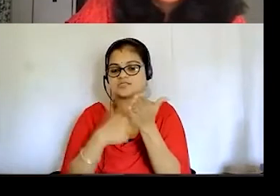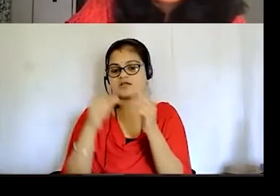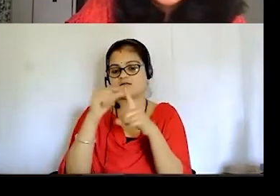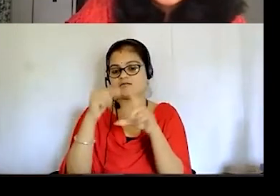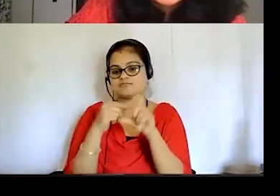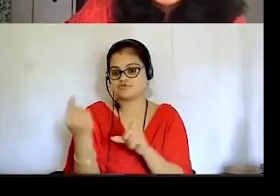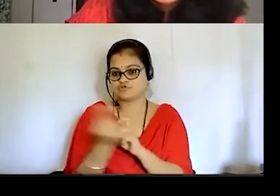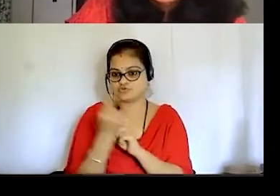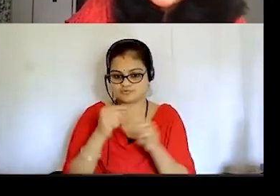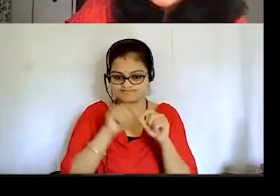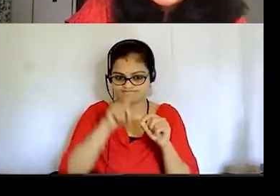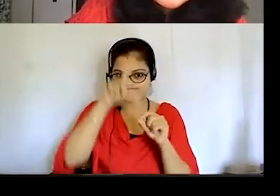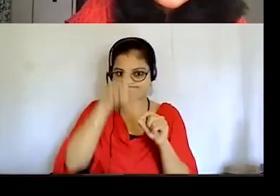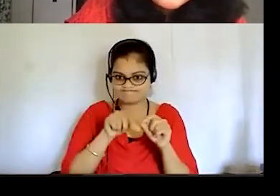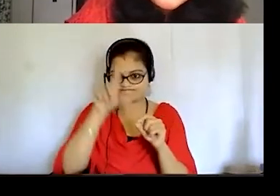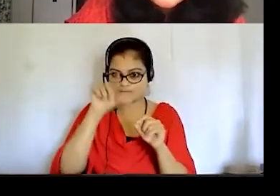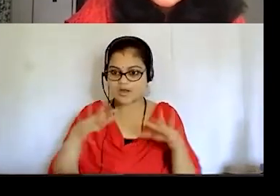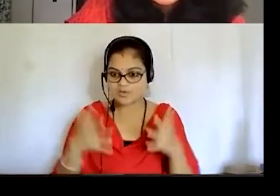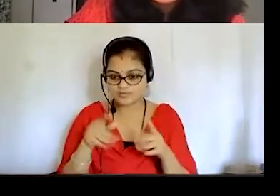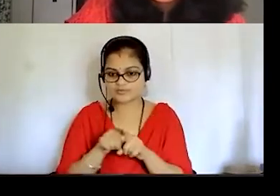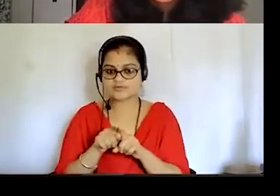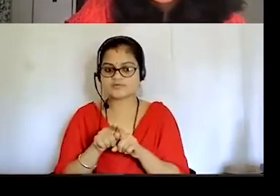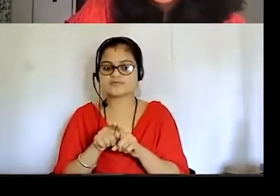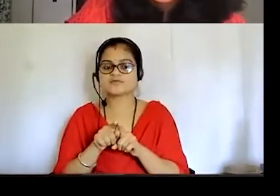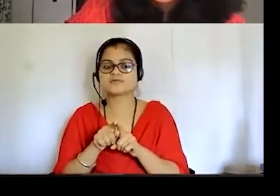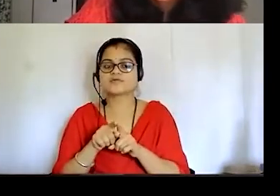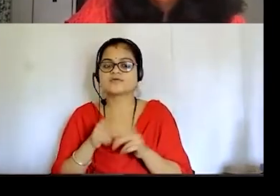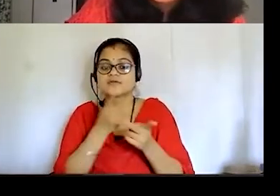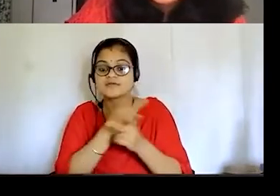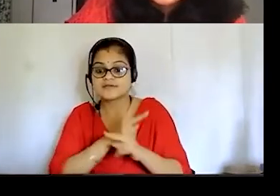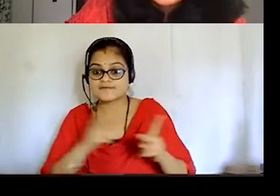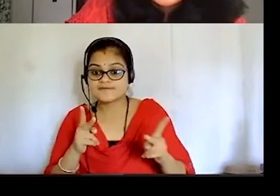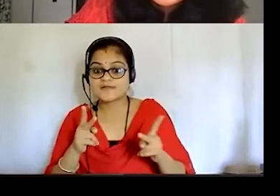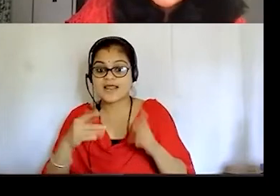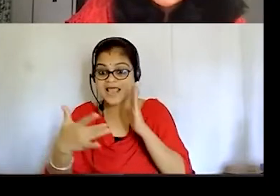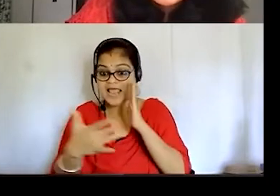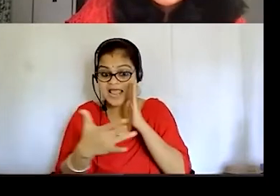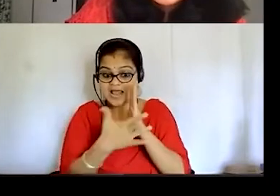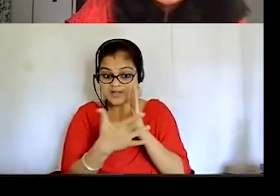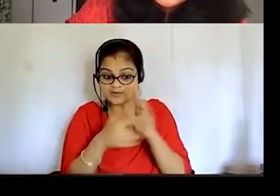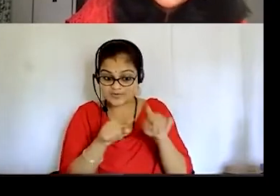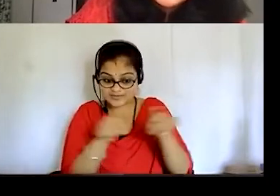tones of music. He adds layers of orchestration through the electronic